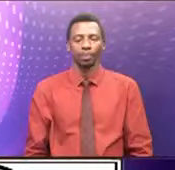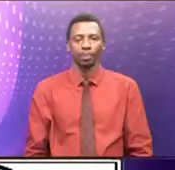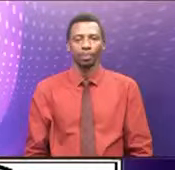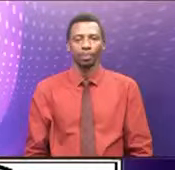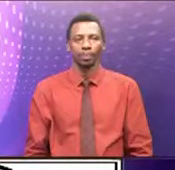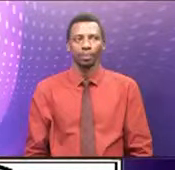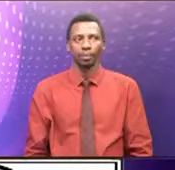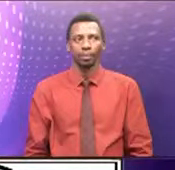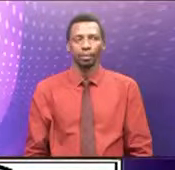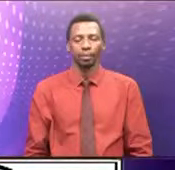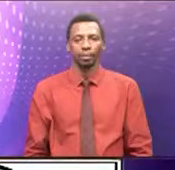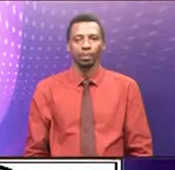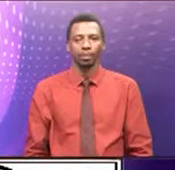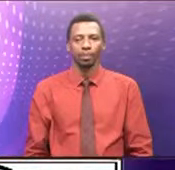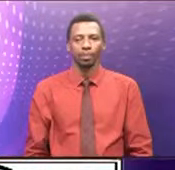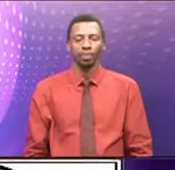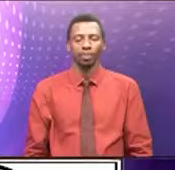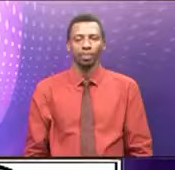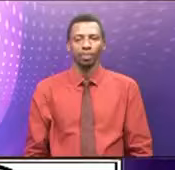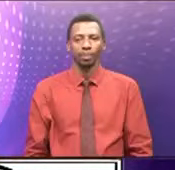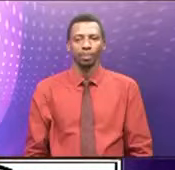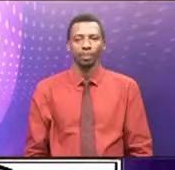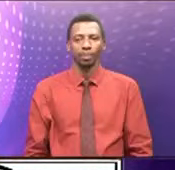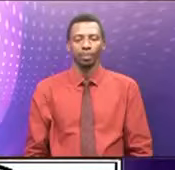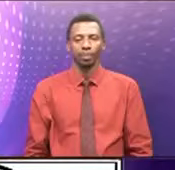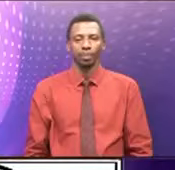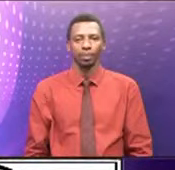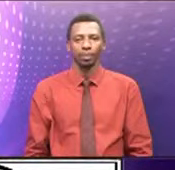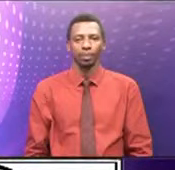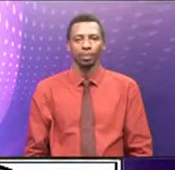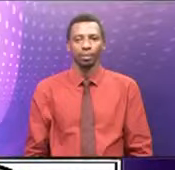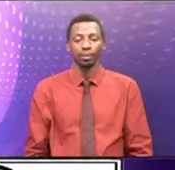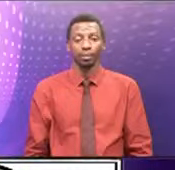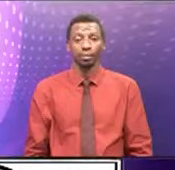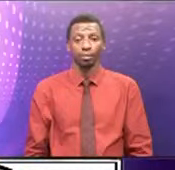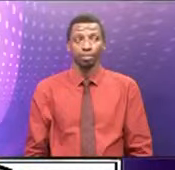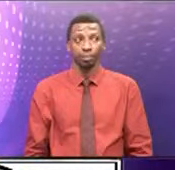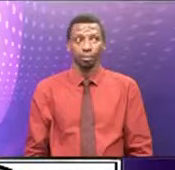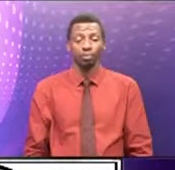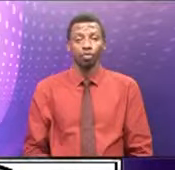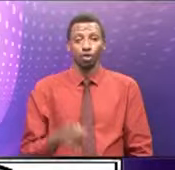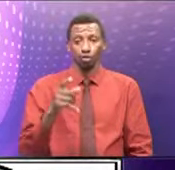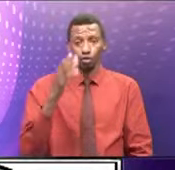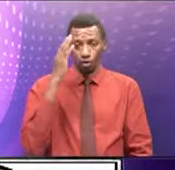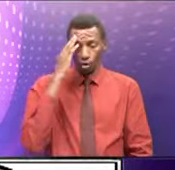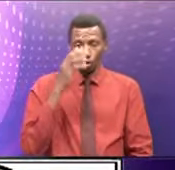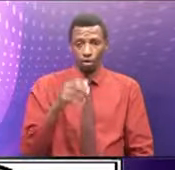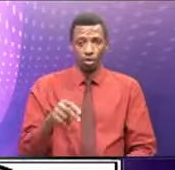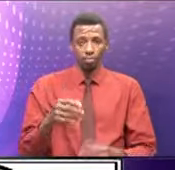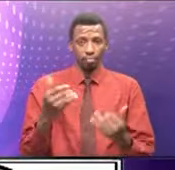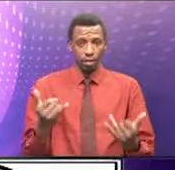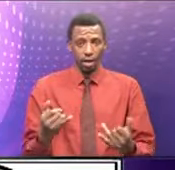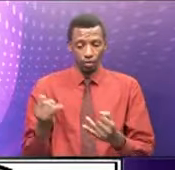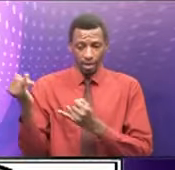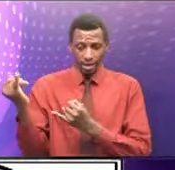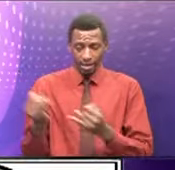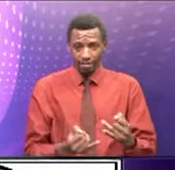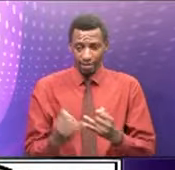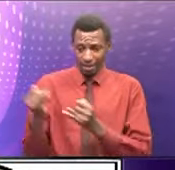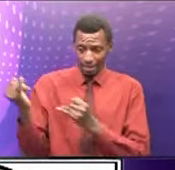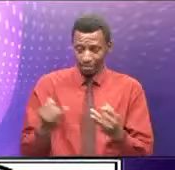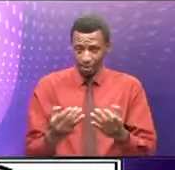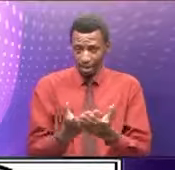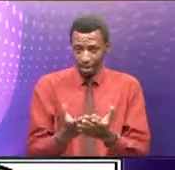On the basis, your lordship, is that the National Assembly is now functus officio. The petitions before you, your